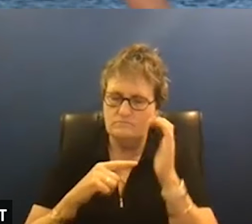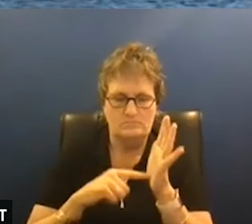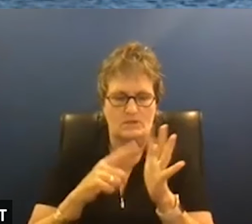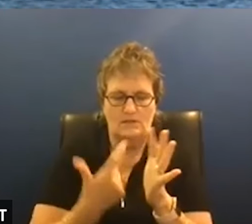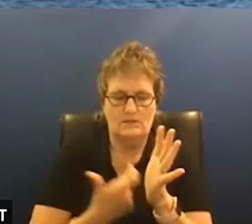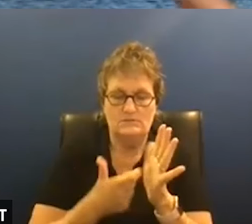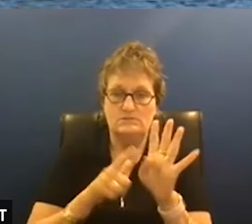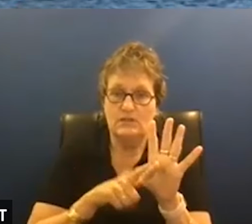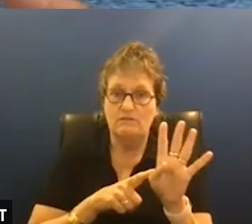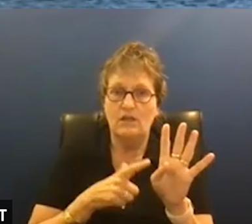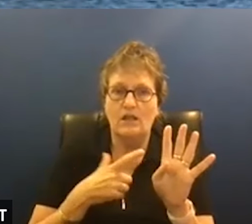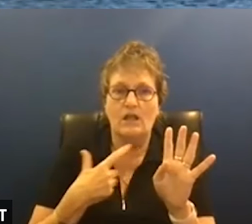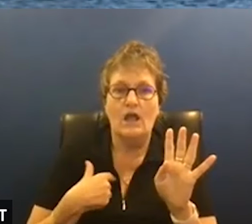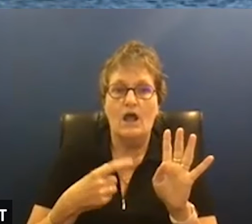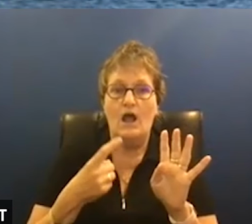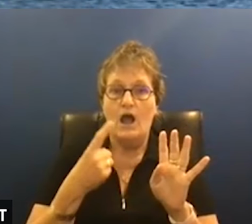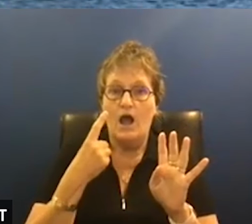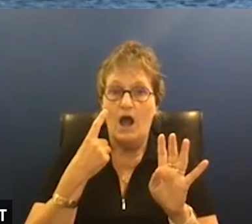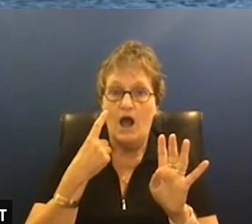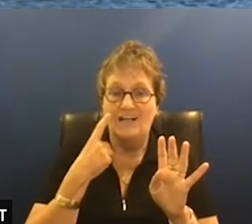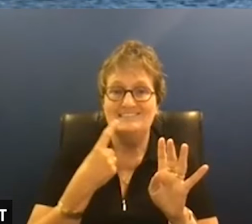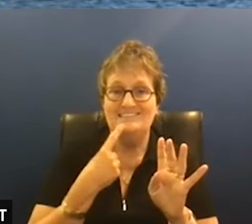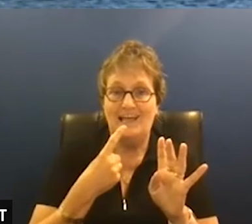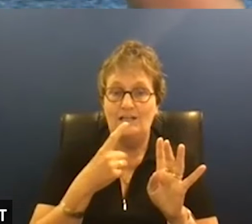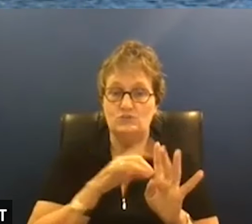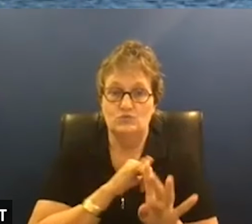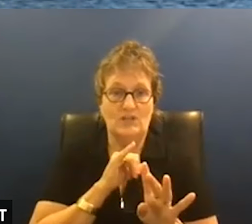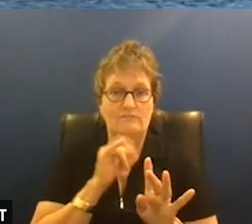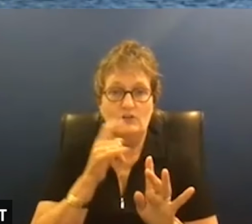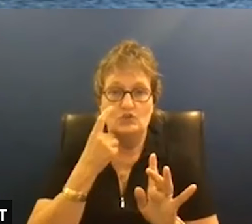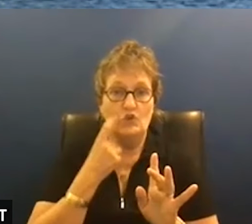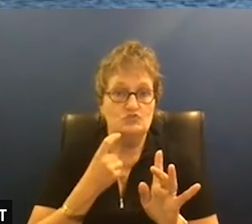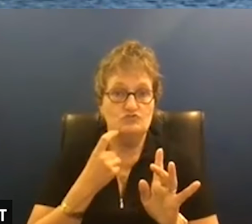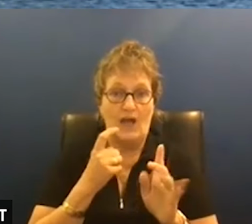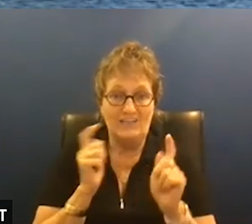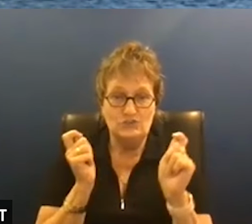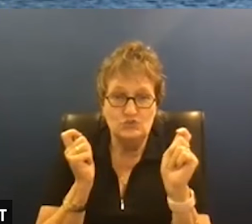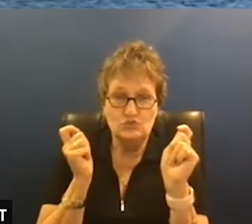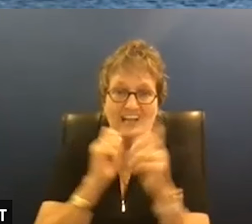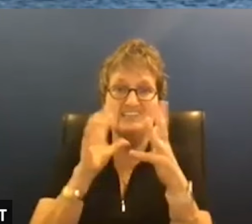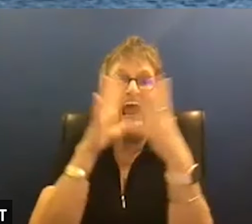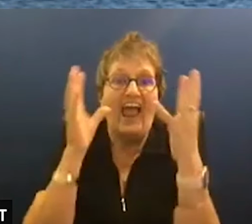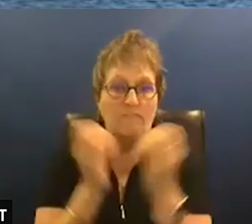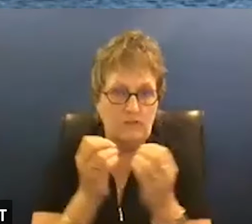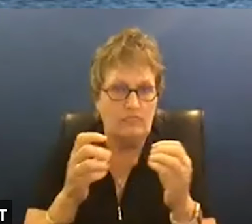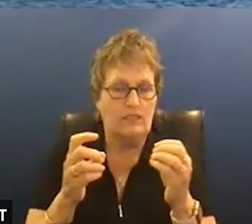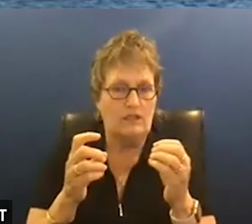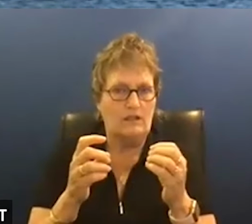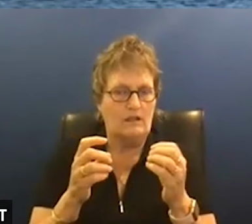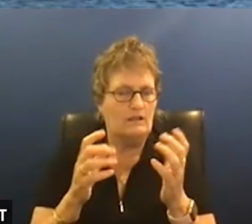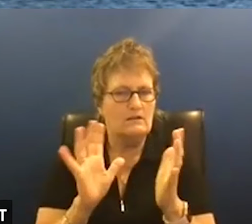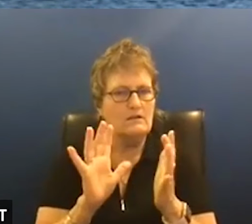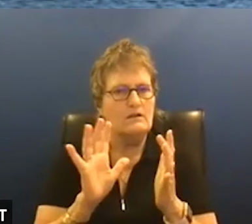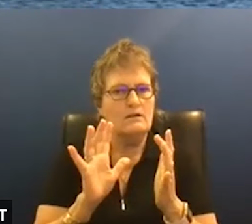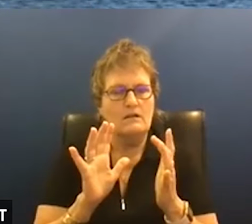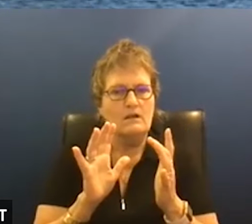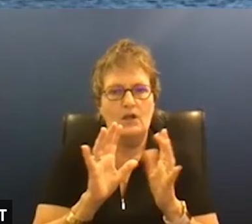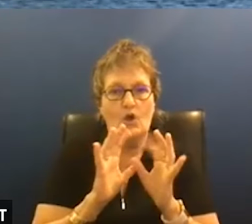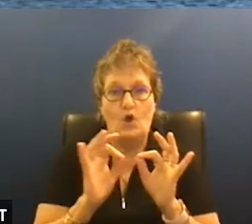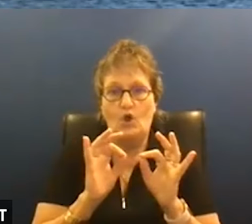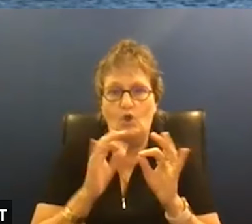staff not to try to change everything all at once and make sure everything's all universal design, because that will not contribute to